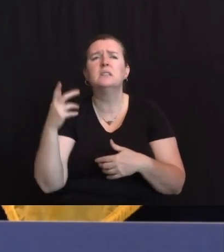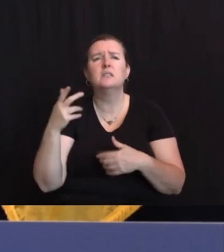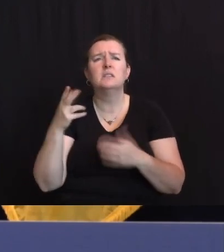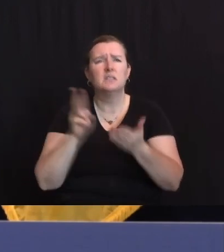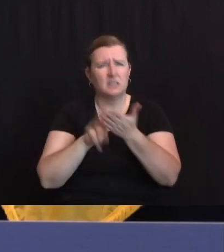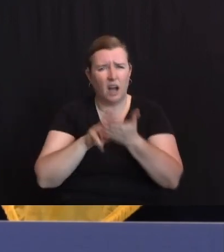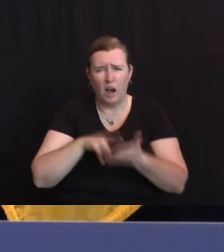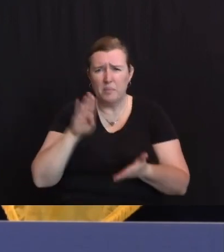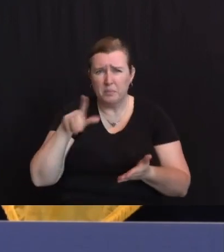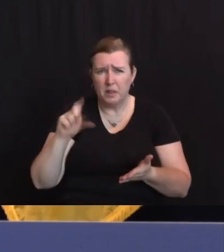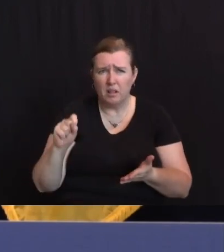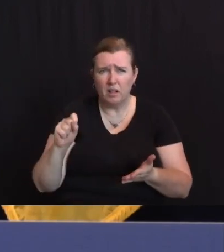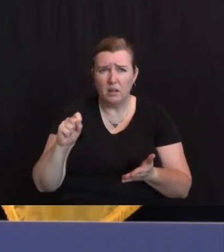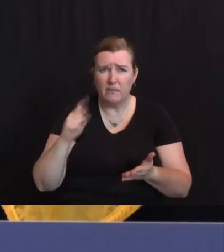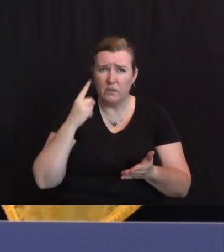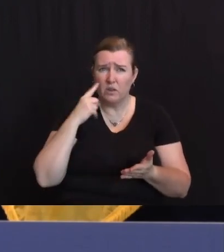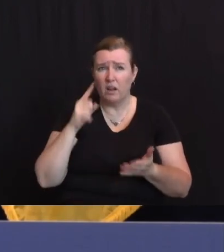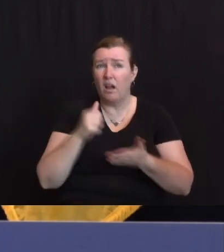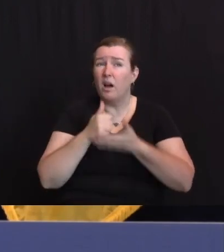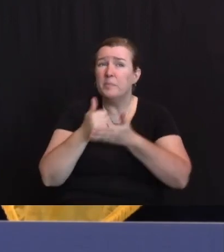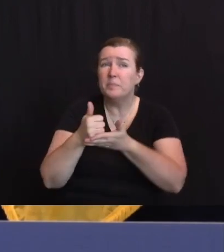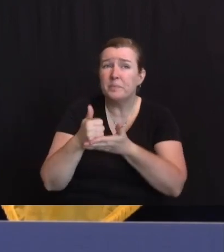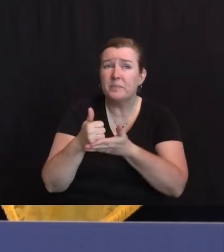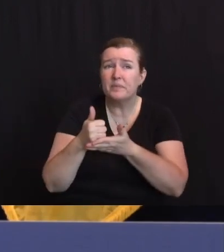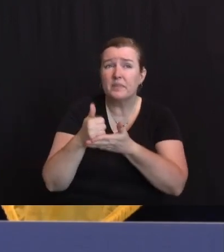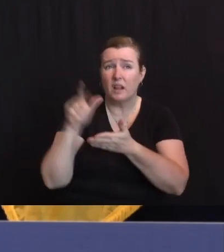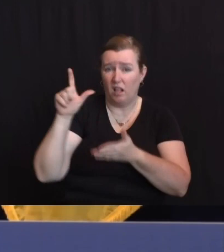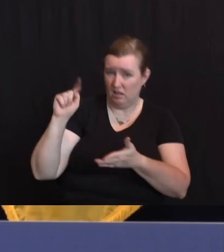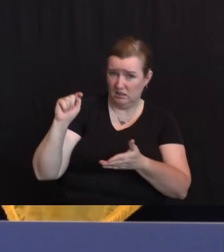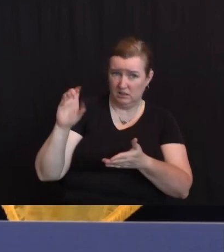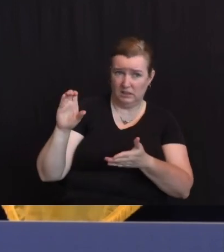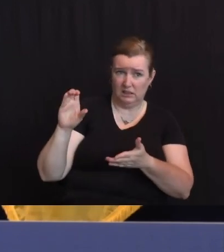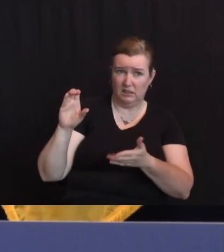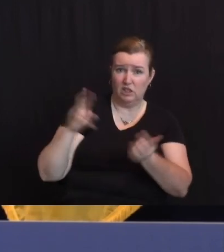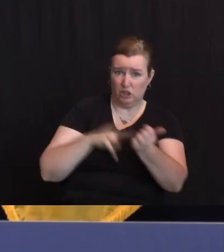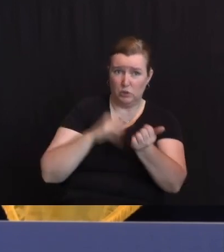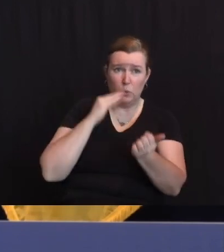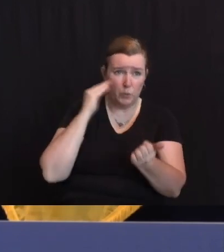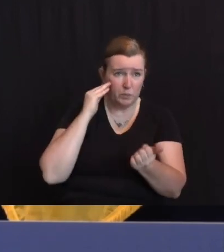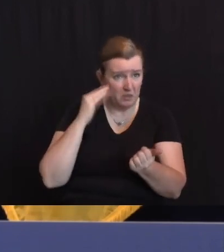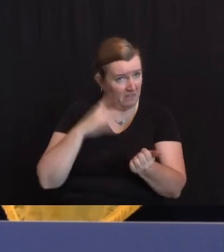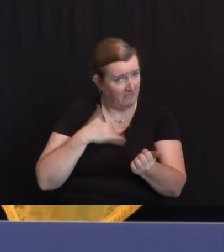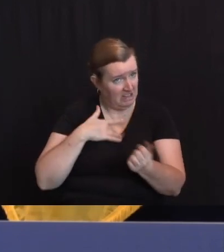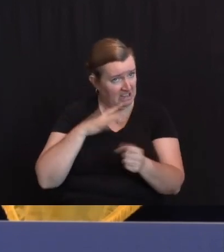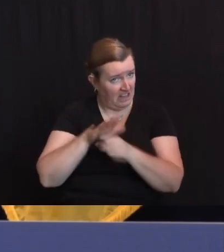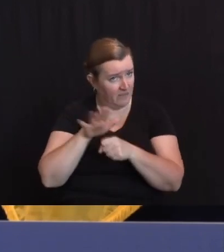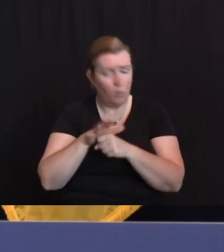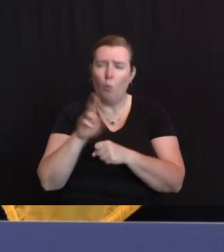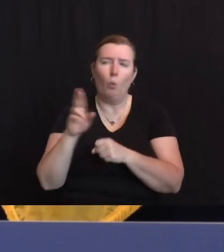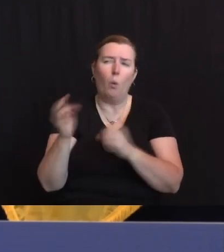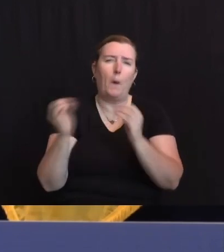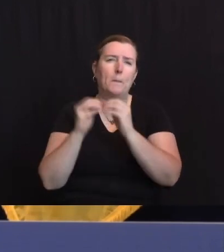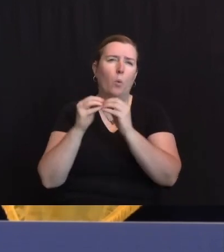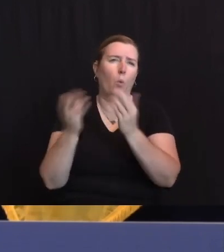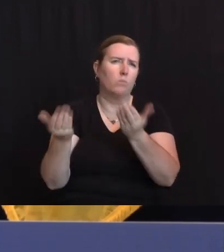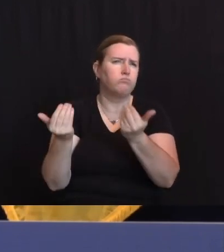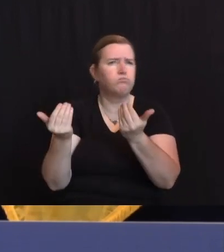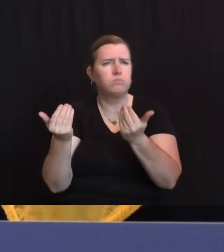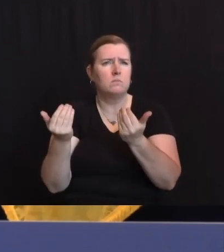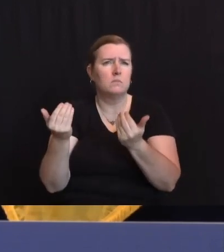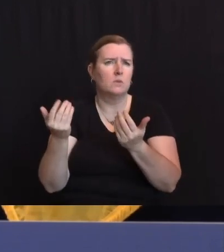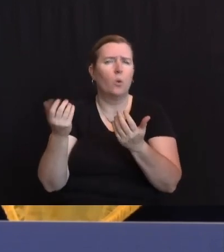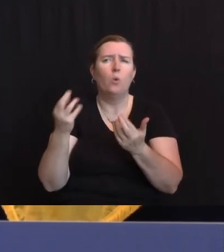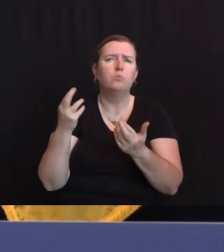sort of alleviate the pressure on long-term care facilities. Do you feel there's more that needs to be done? If so, what? And do you feel